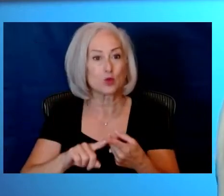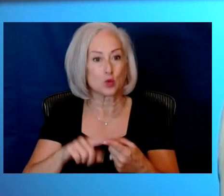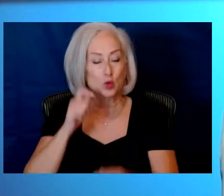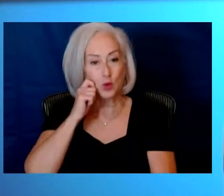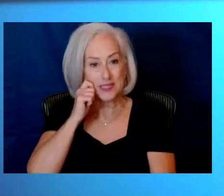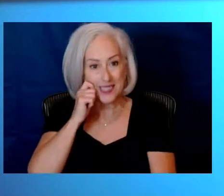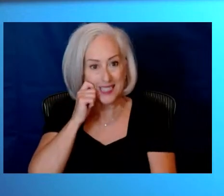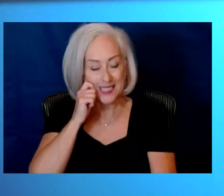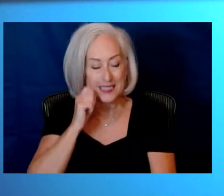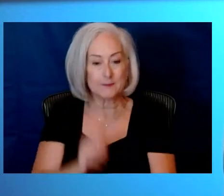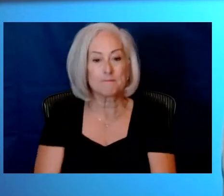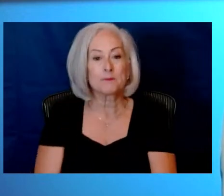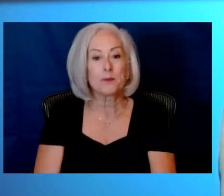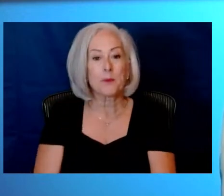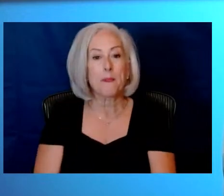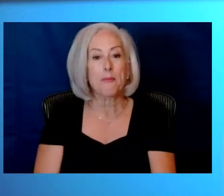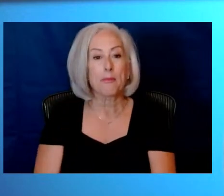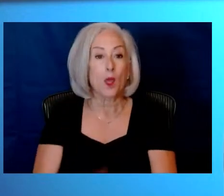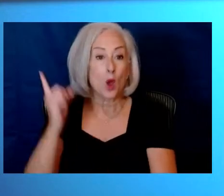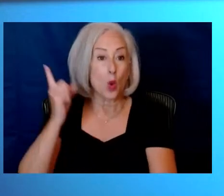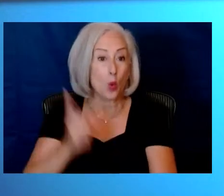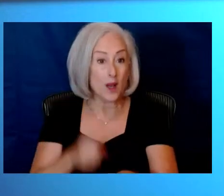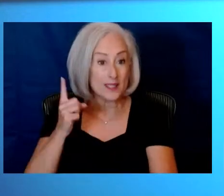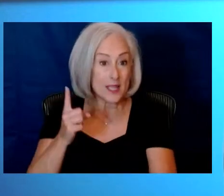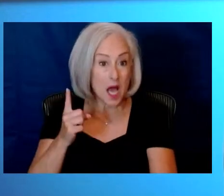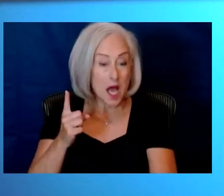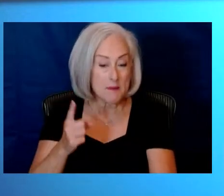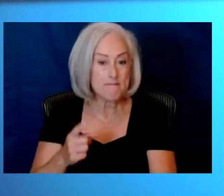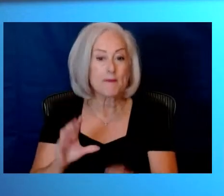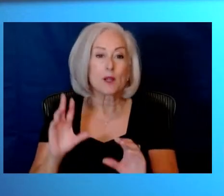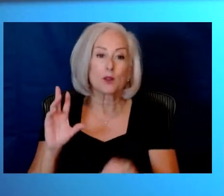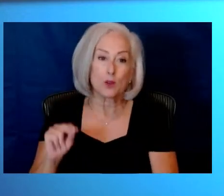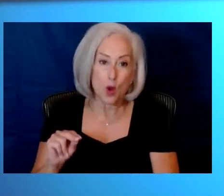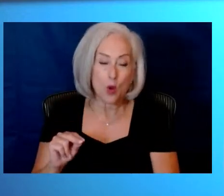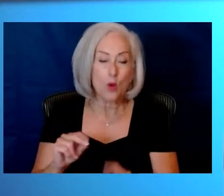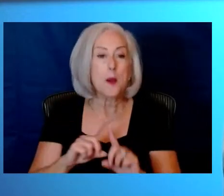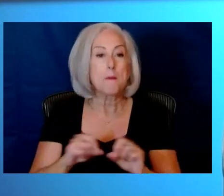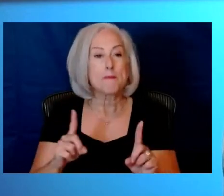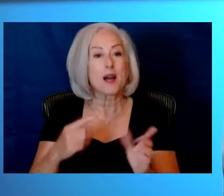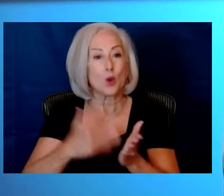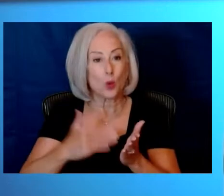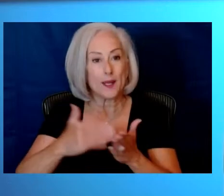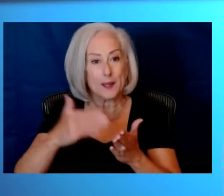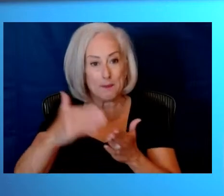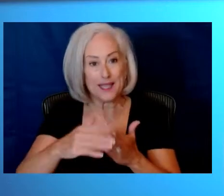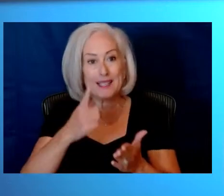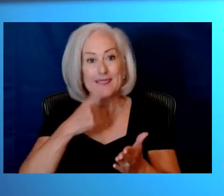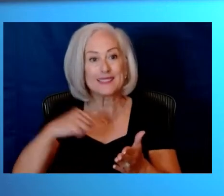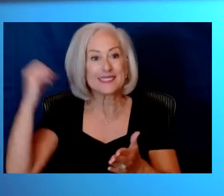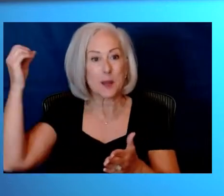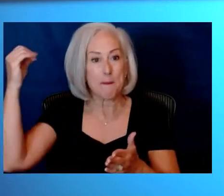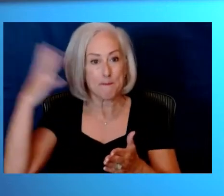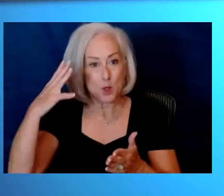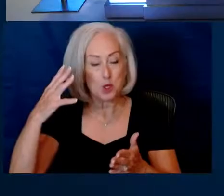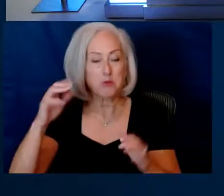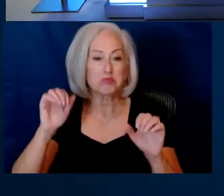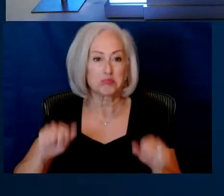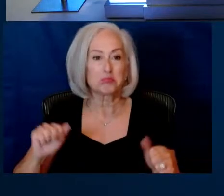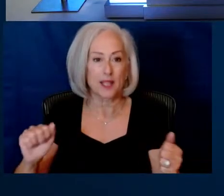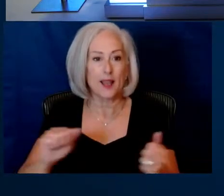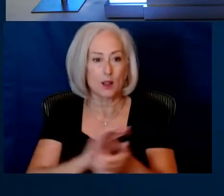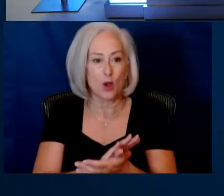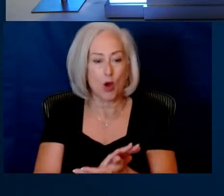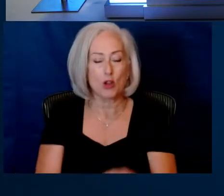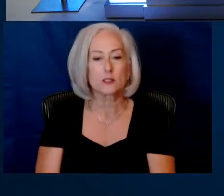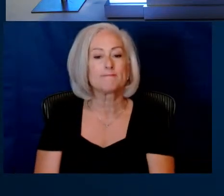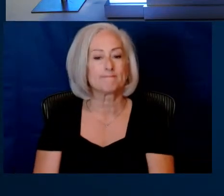one and done is not, but if you have a repeated exposure over a long period of time, those are not completely reversible. Yeah, and I think that's